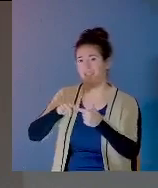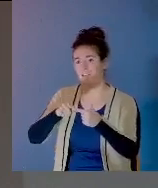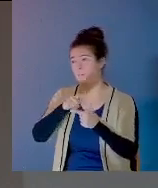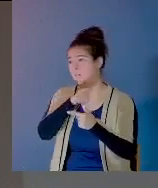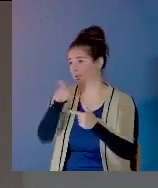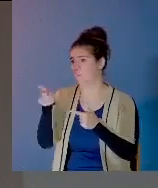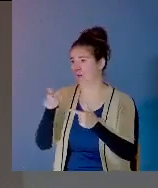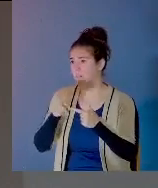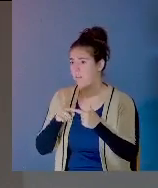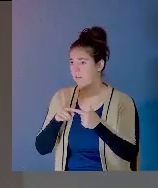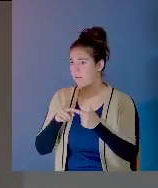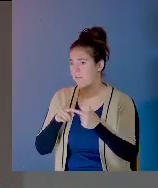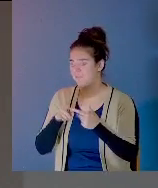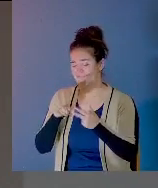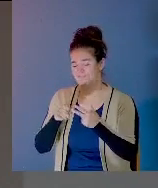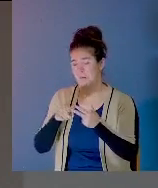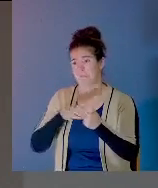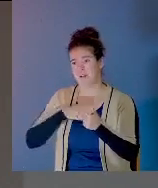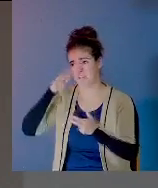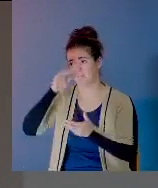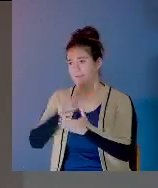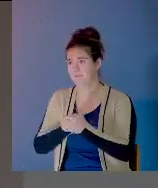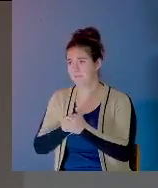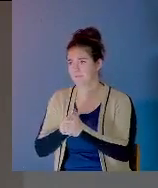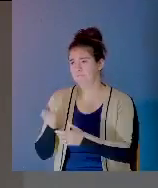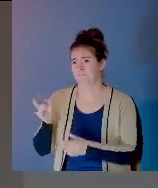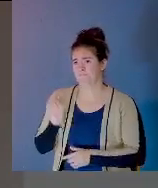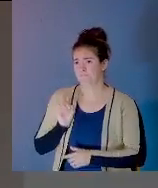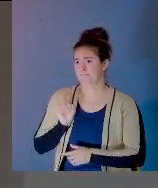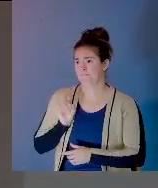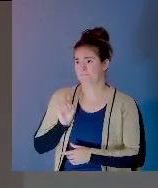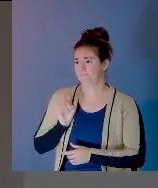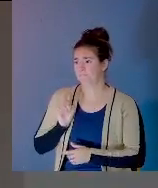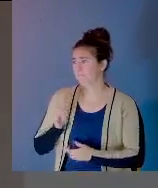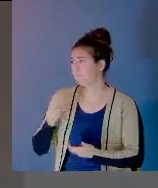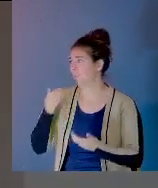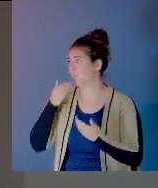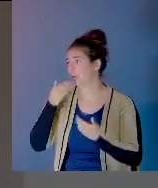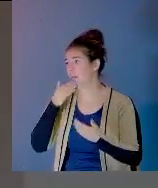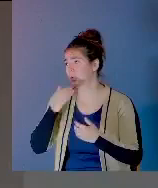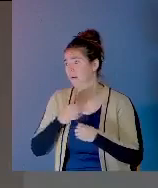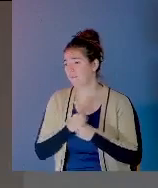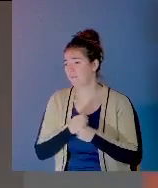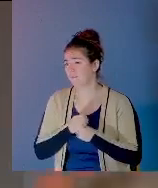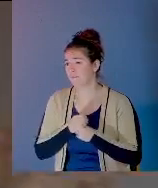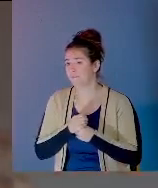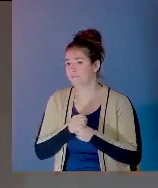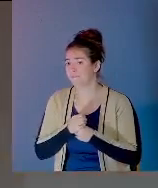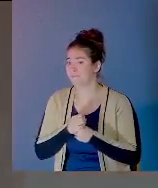next to me. Thank you. Thank you so much, guys. Thank you, Dan.